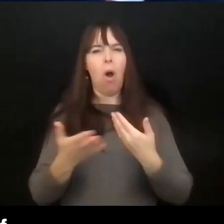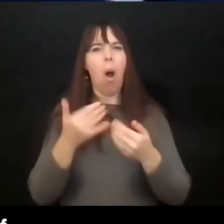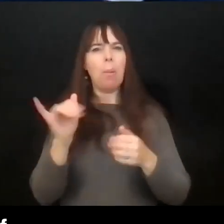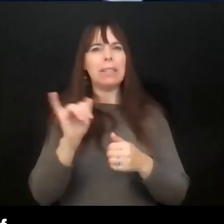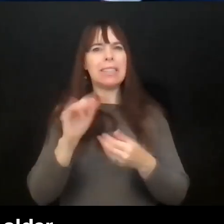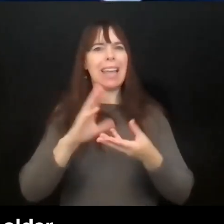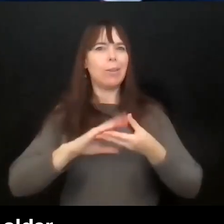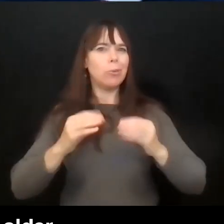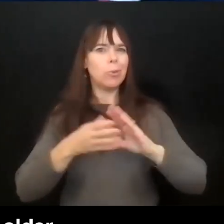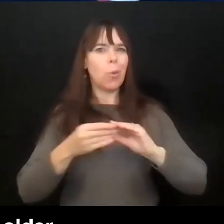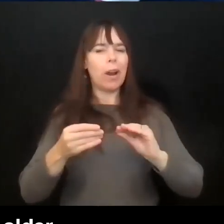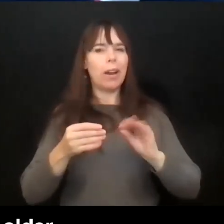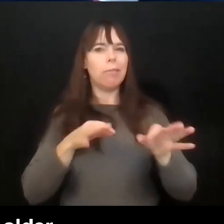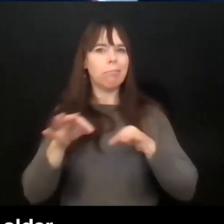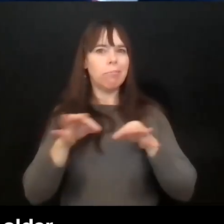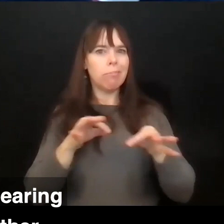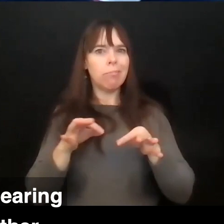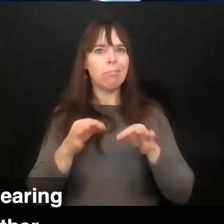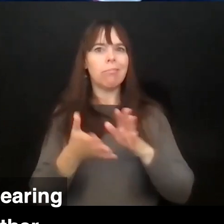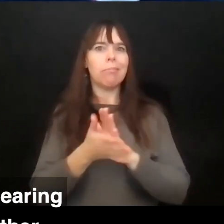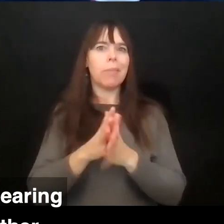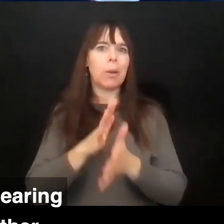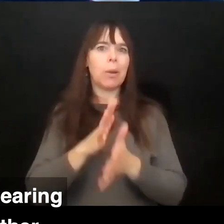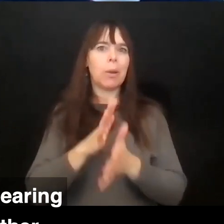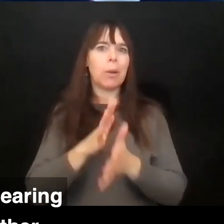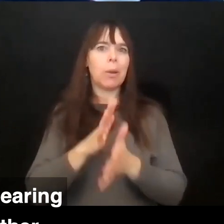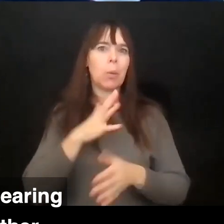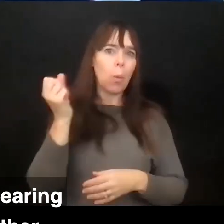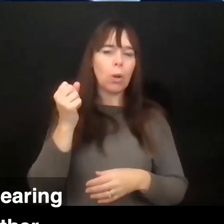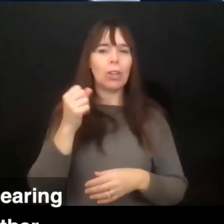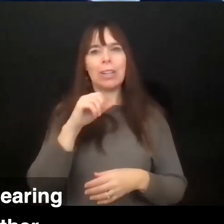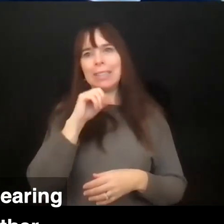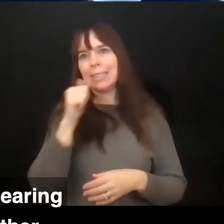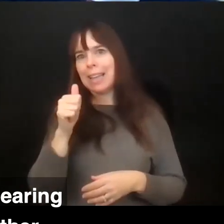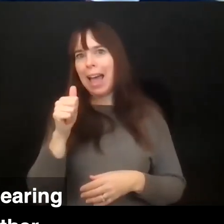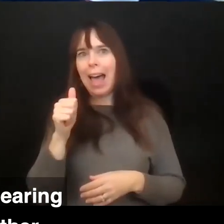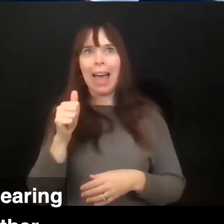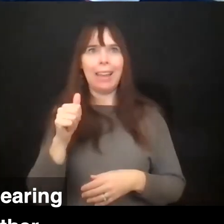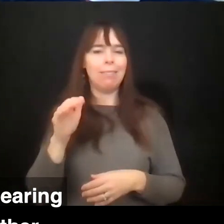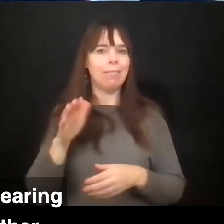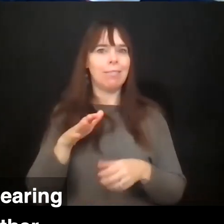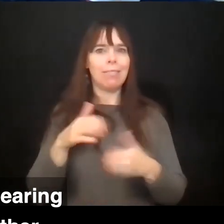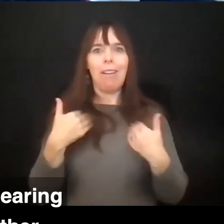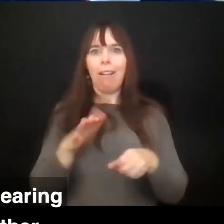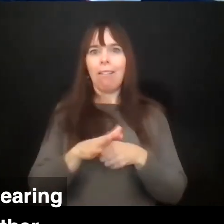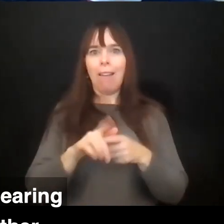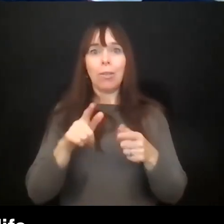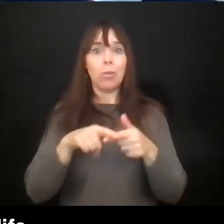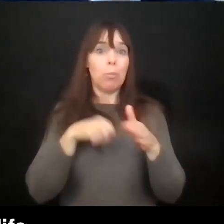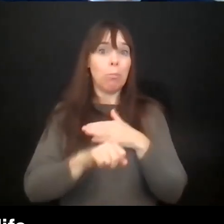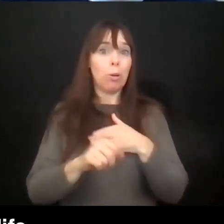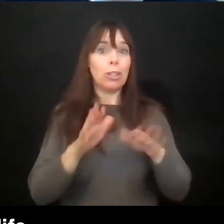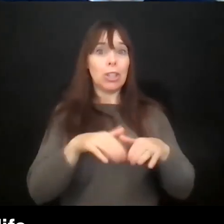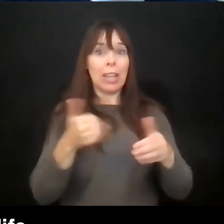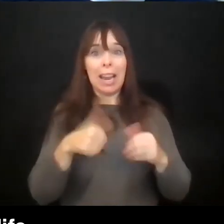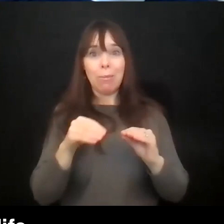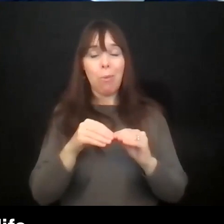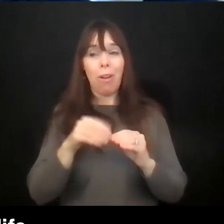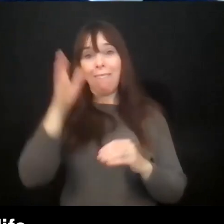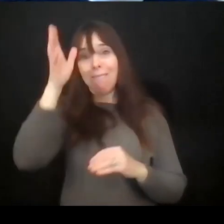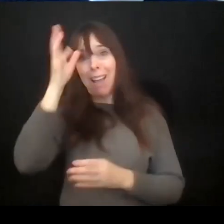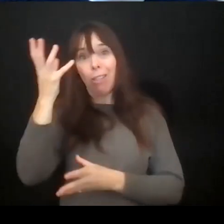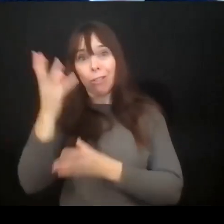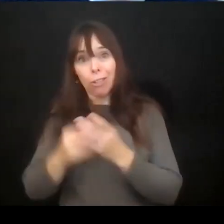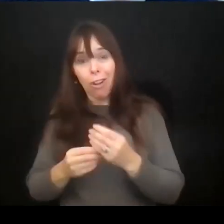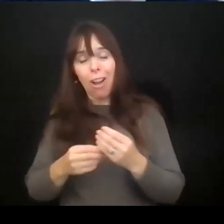of, she's getting older, she's beyond her childbearing years, she's lost her father. It's a difficult time of